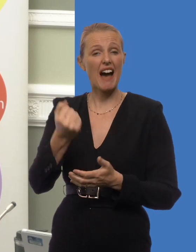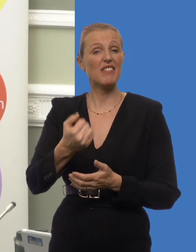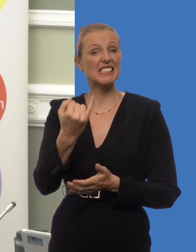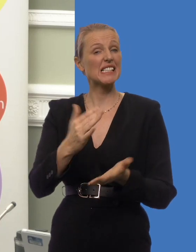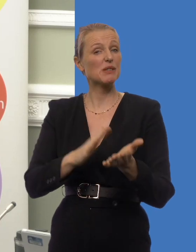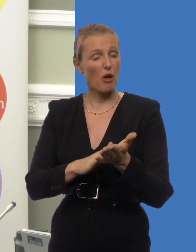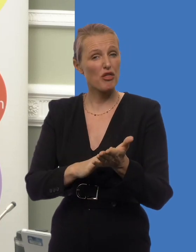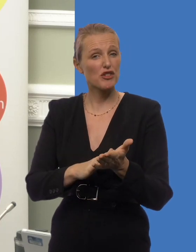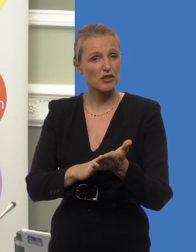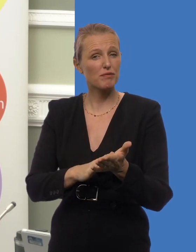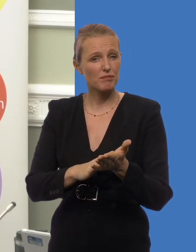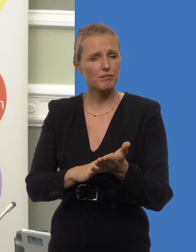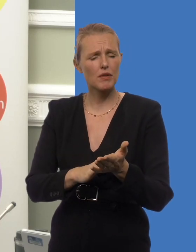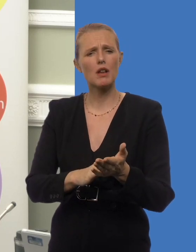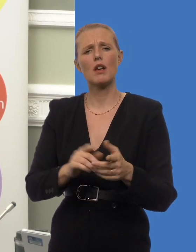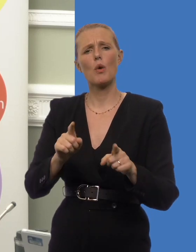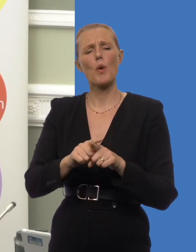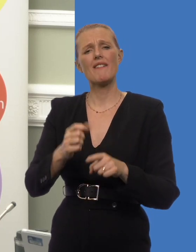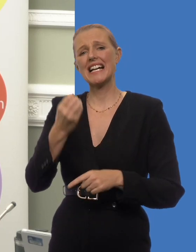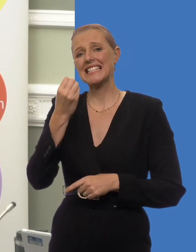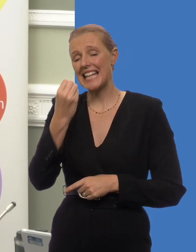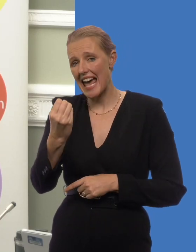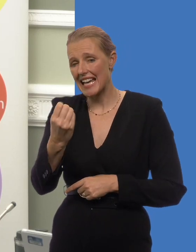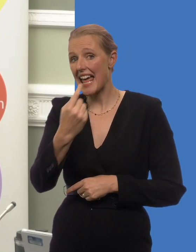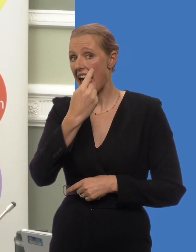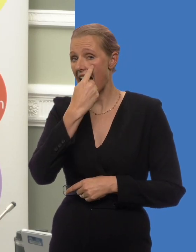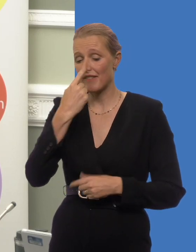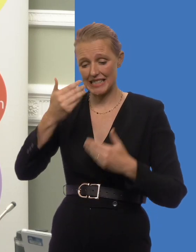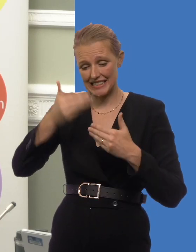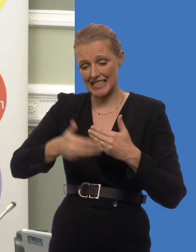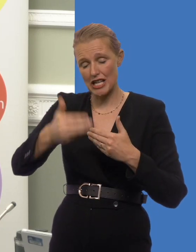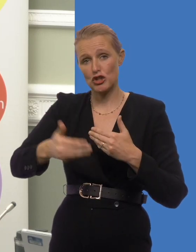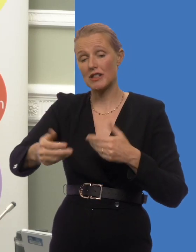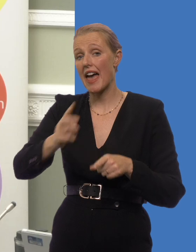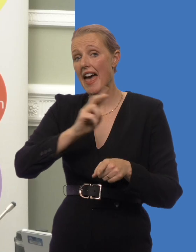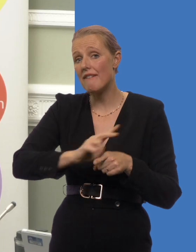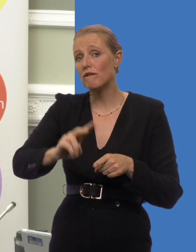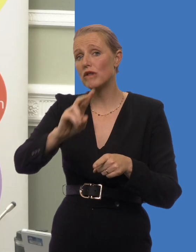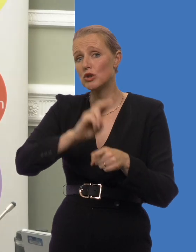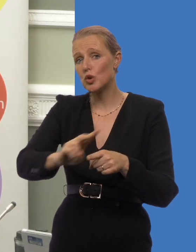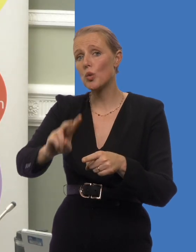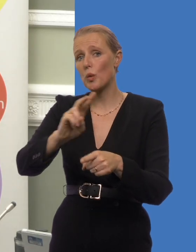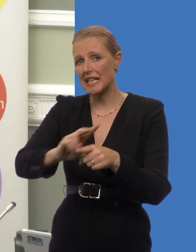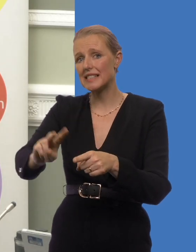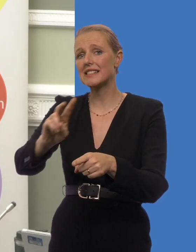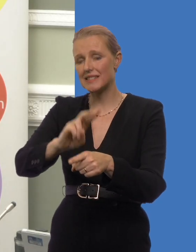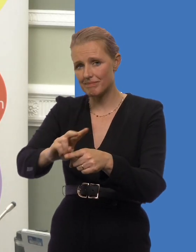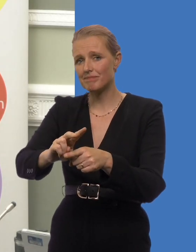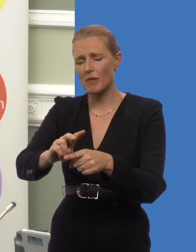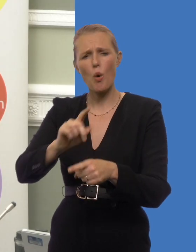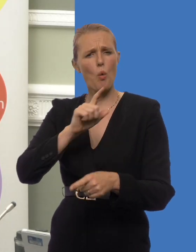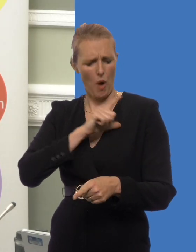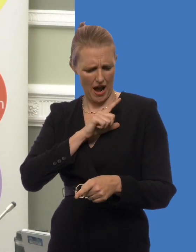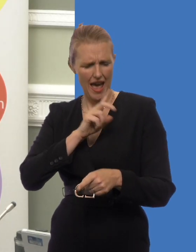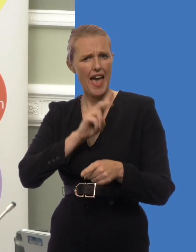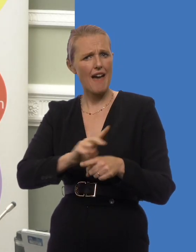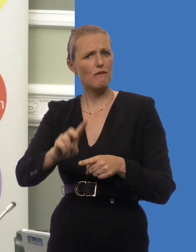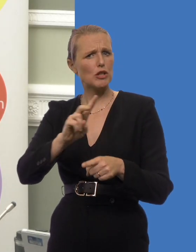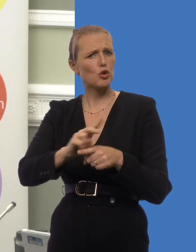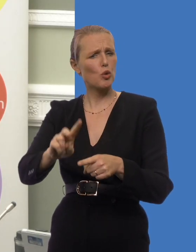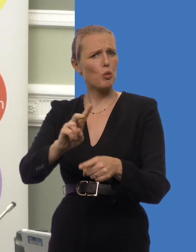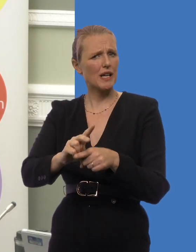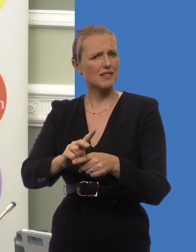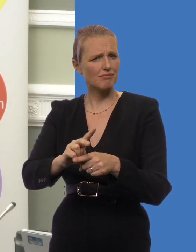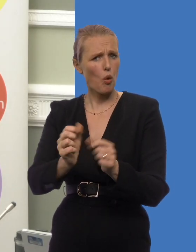The plan makes provision for 10 evidence sessions planned on a fortnightly basis. These have been planned fortnightly, as we must also